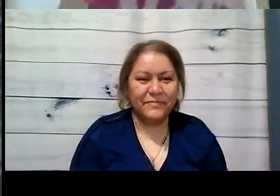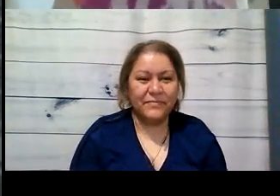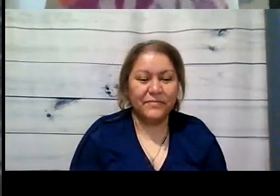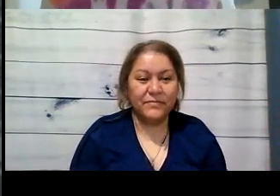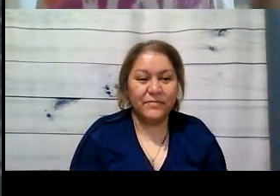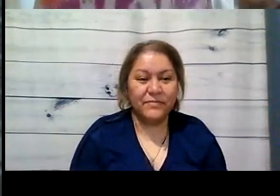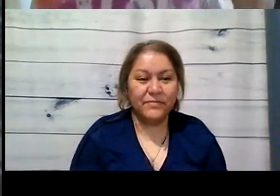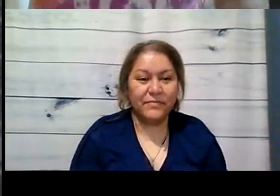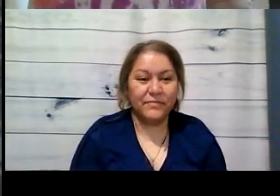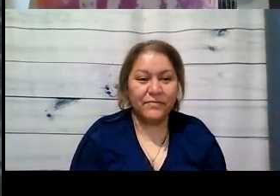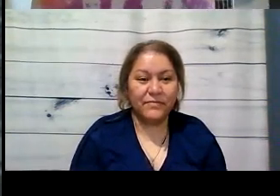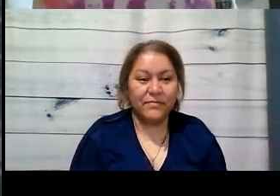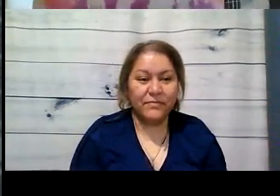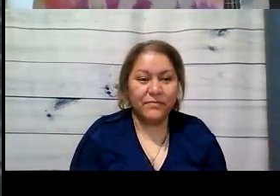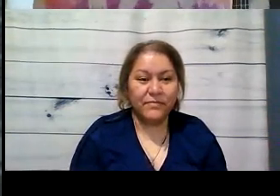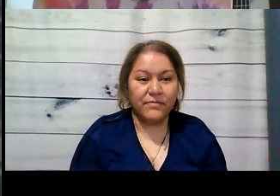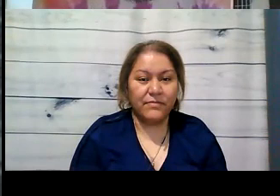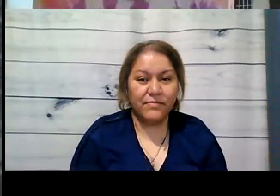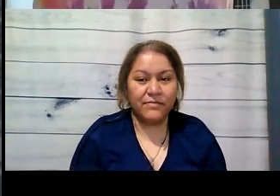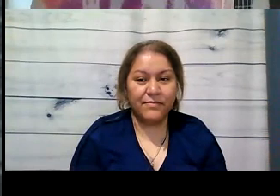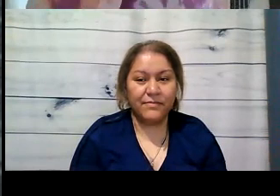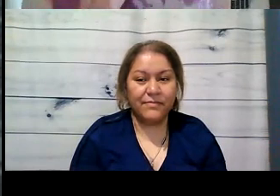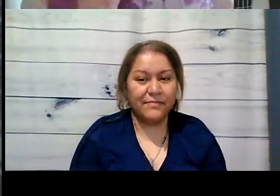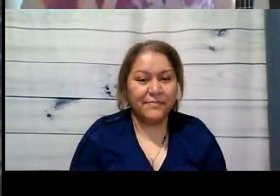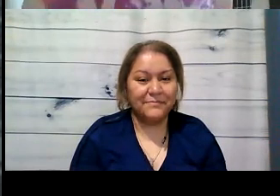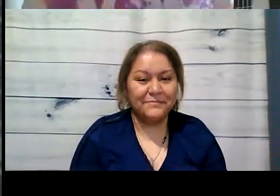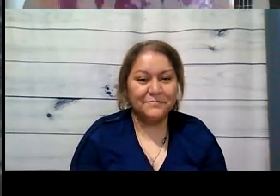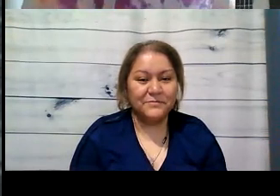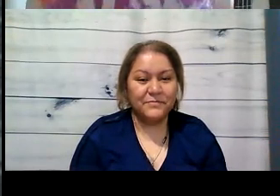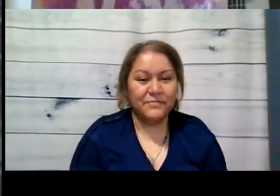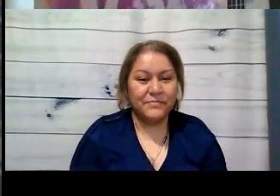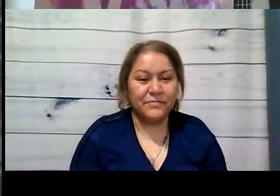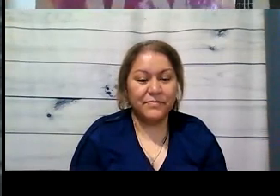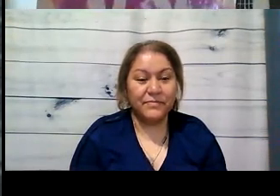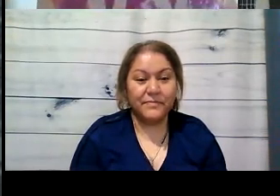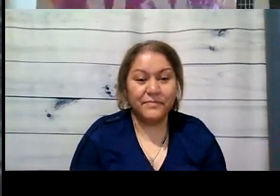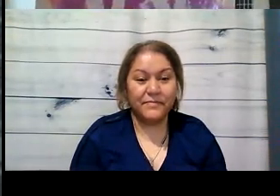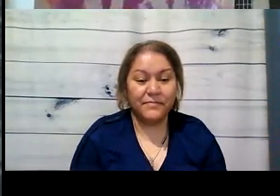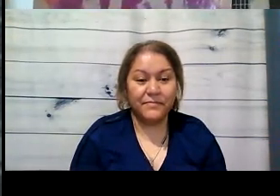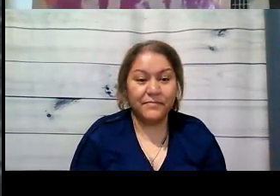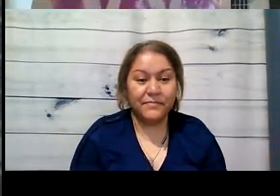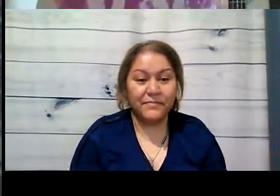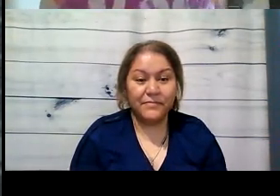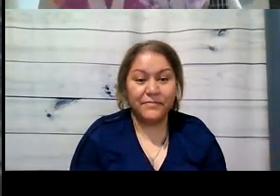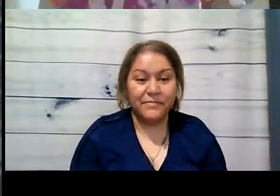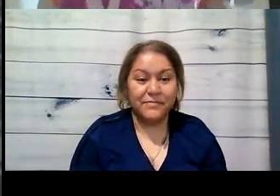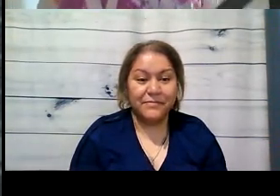If you're happy and you know it, your face will surely show it. And, you know, some people show happiness in different